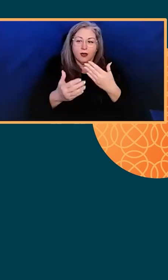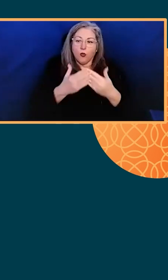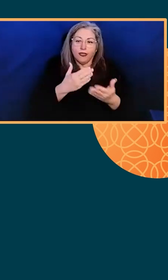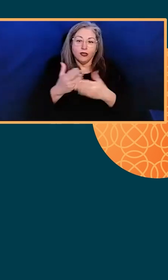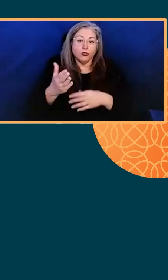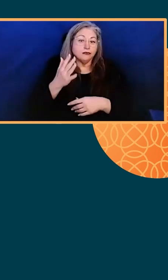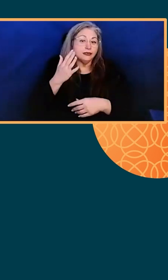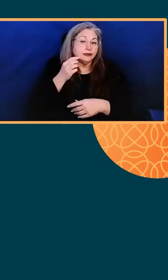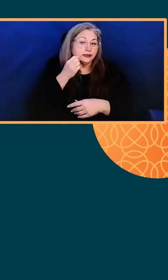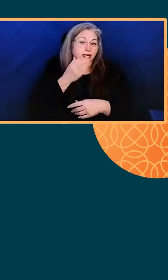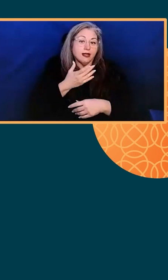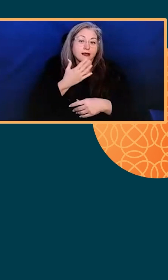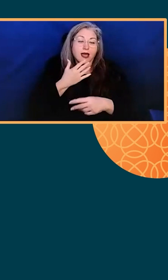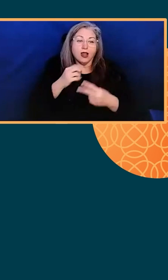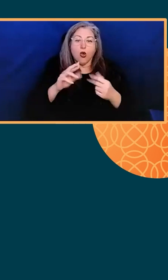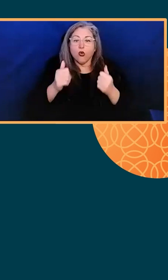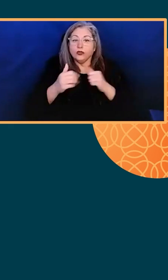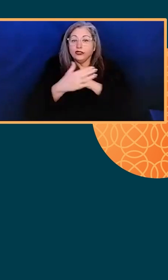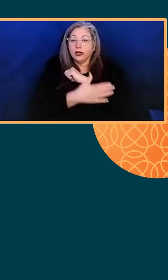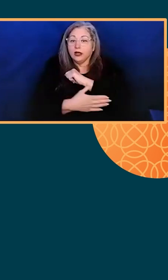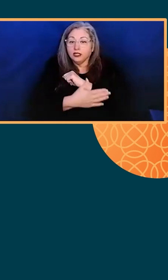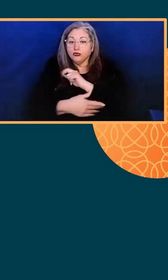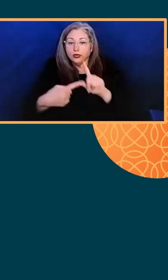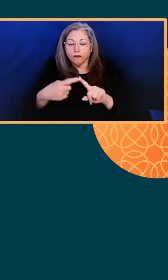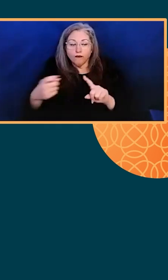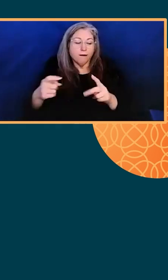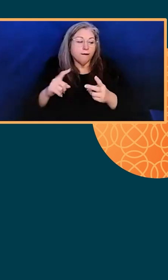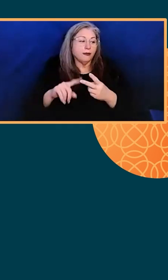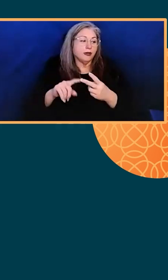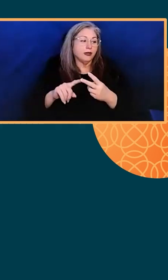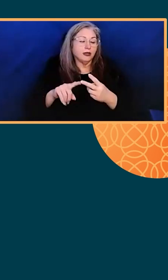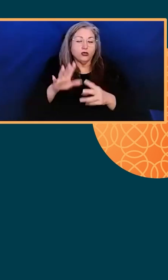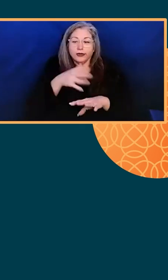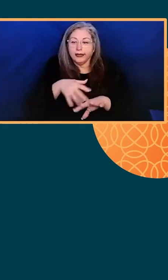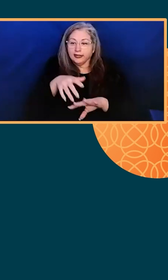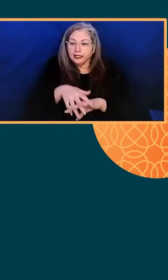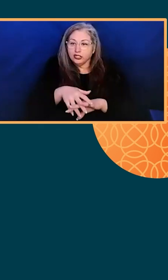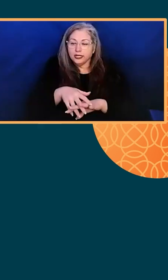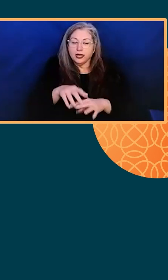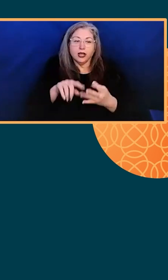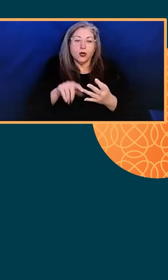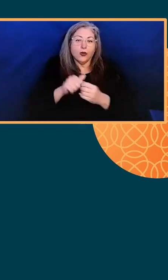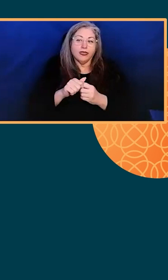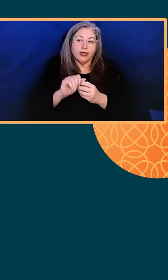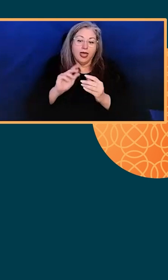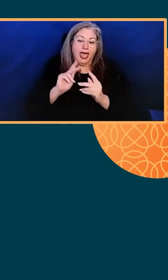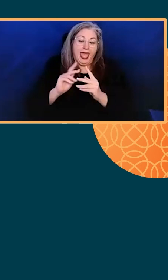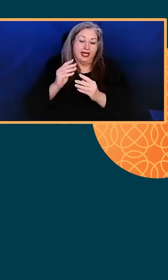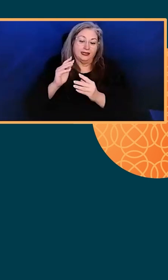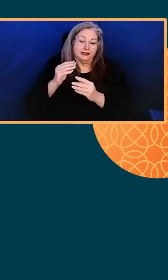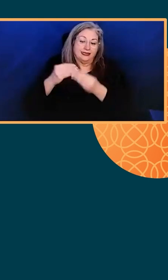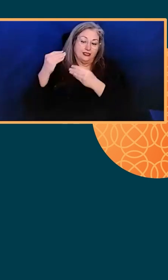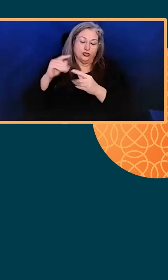melanin, whether through country of origin, of indigeneity with our ancestors, you're still